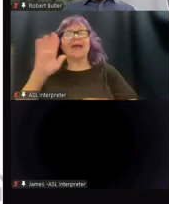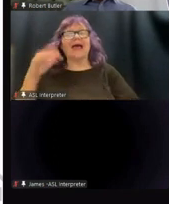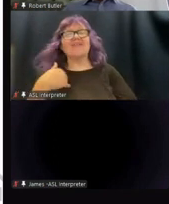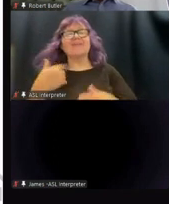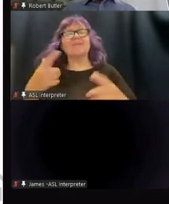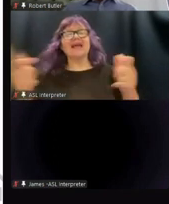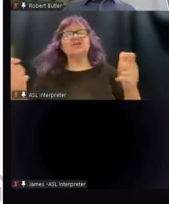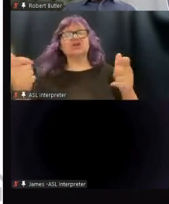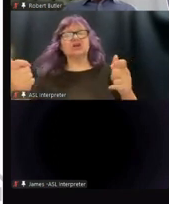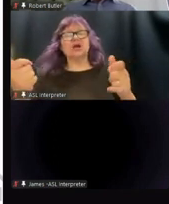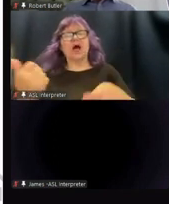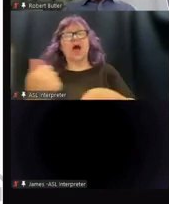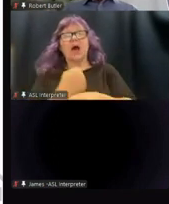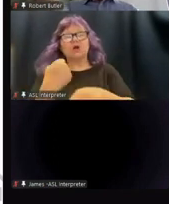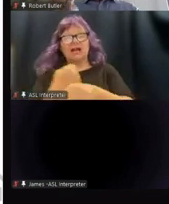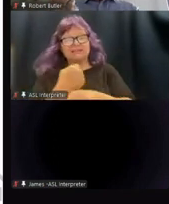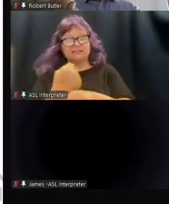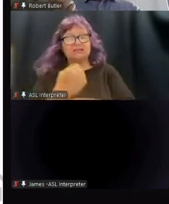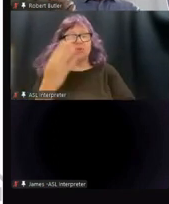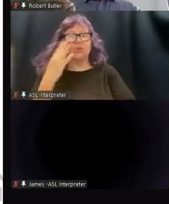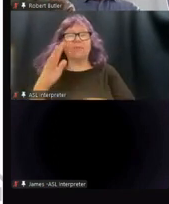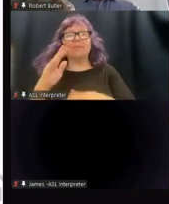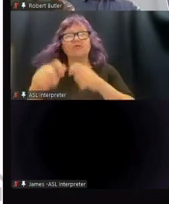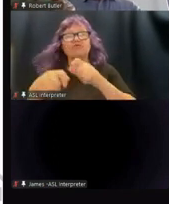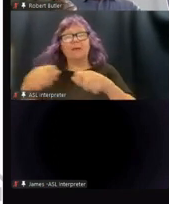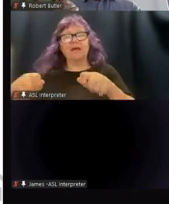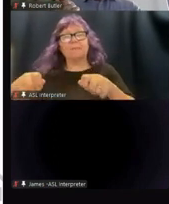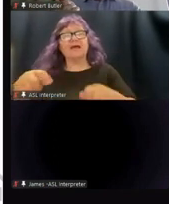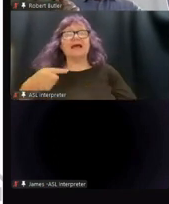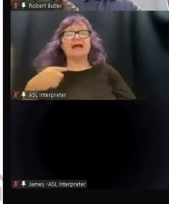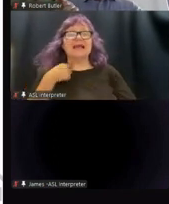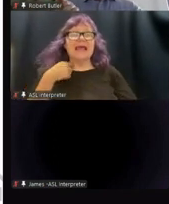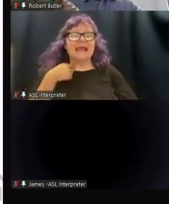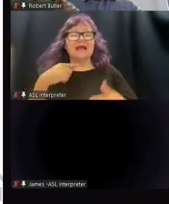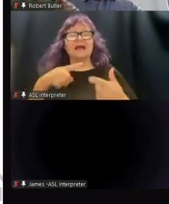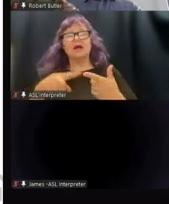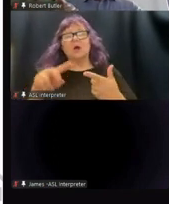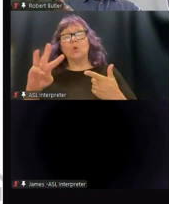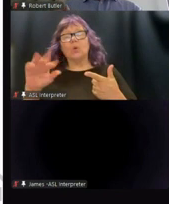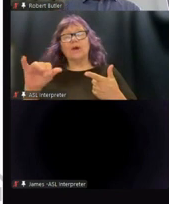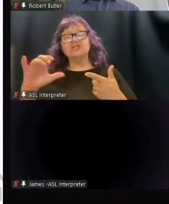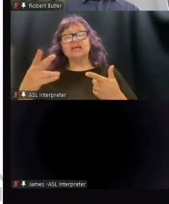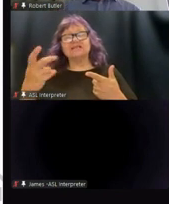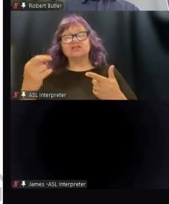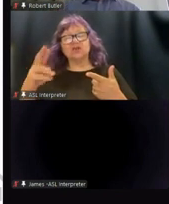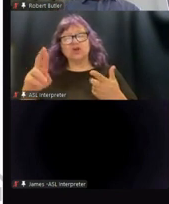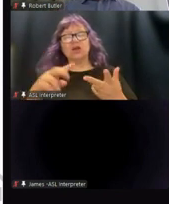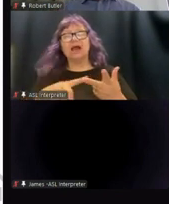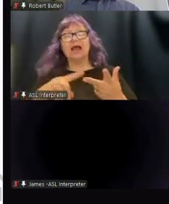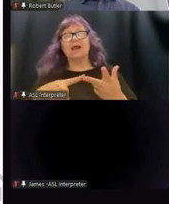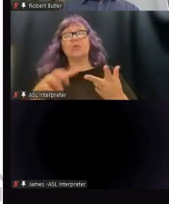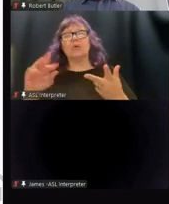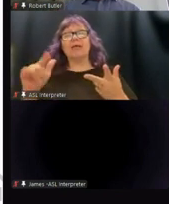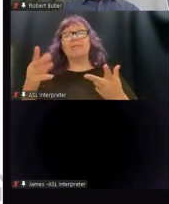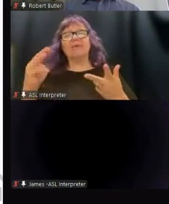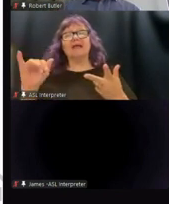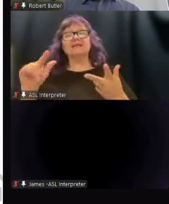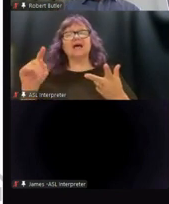upgrades that are going to be wrapping up at Natick, Winchester, and North Wilmington by the beginning of next